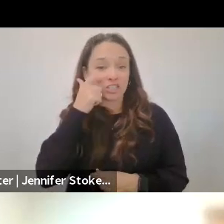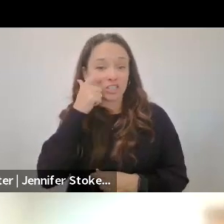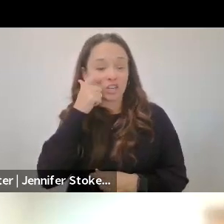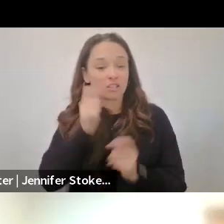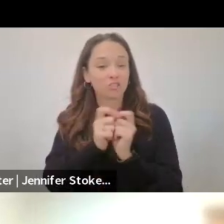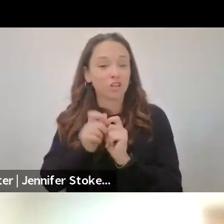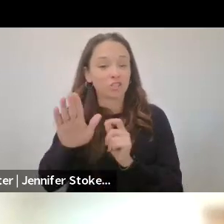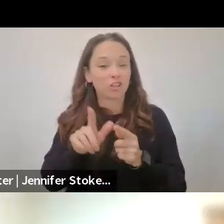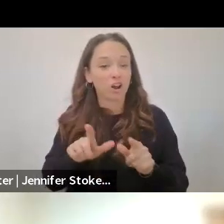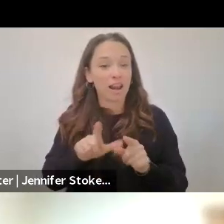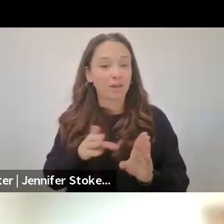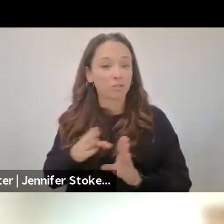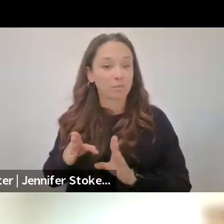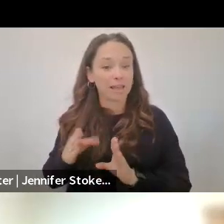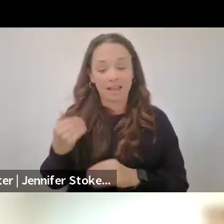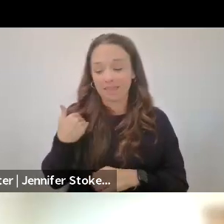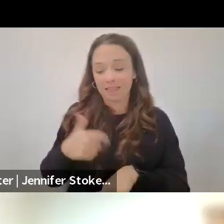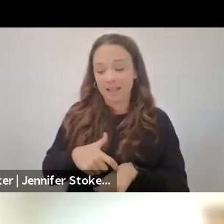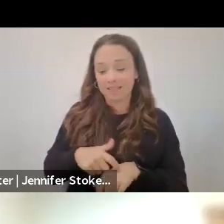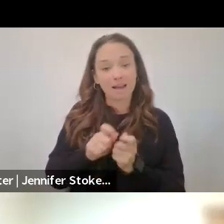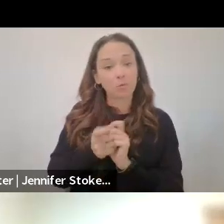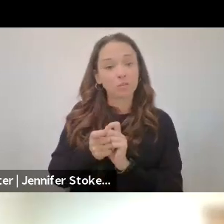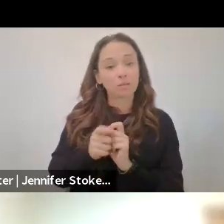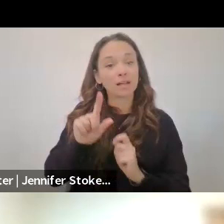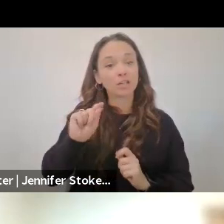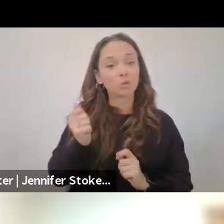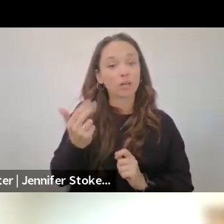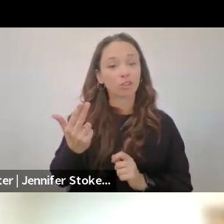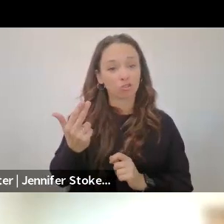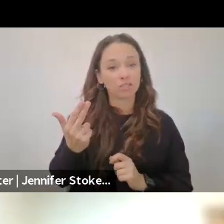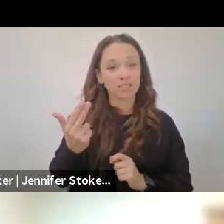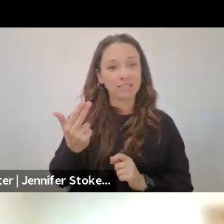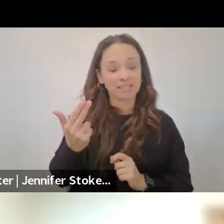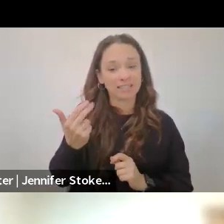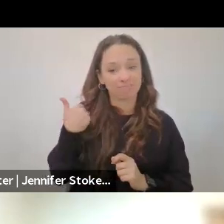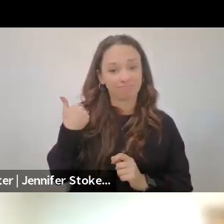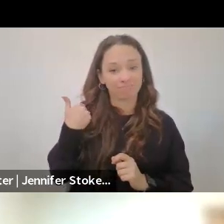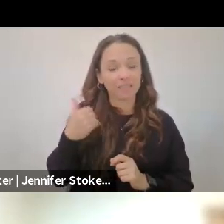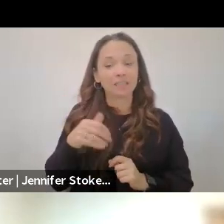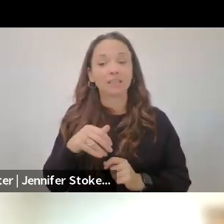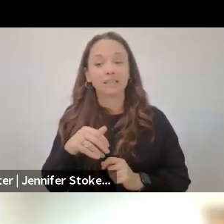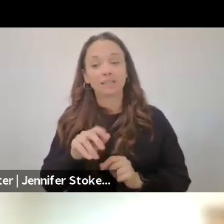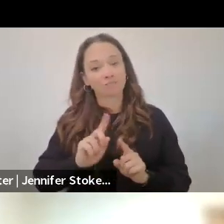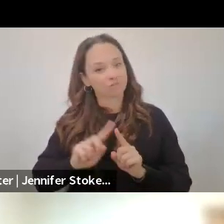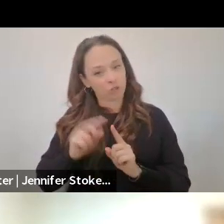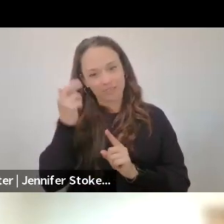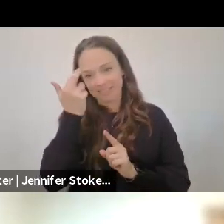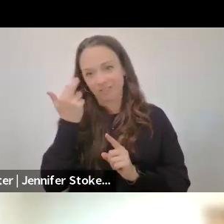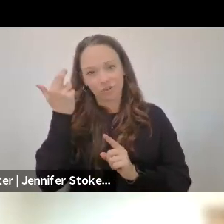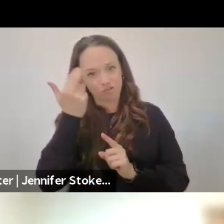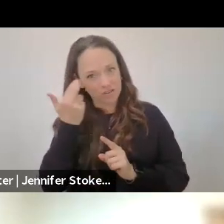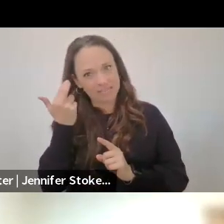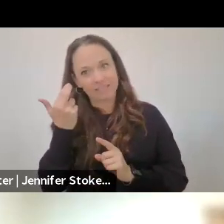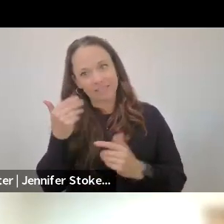had been updated was in 2013. So, and there's a whole host of different reasons why it took